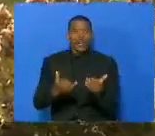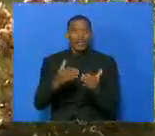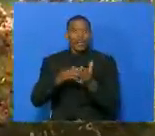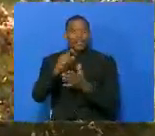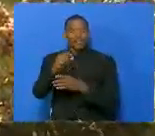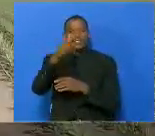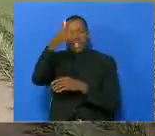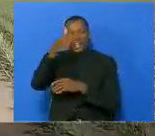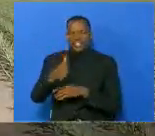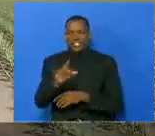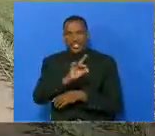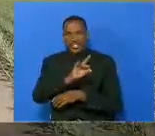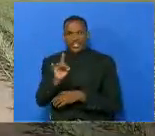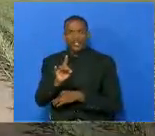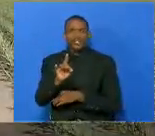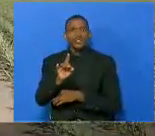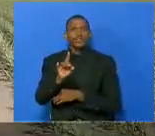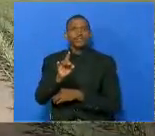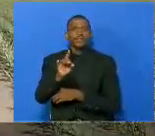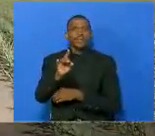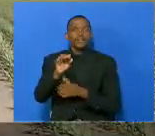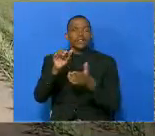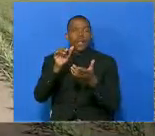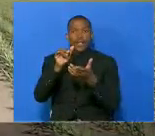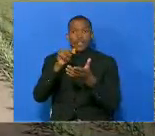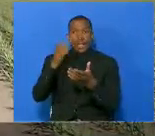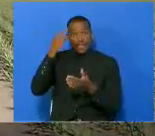180 millimeters of rain. I think that